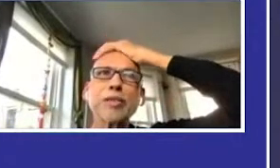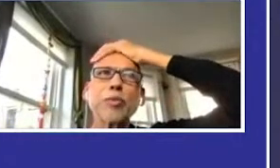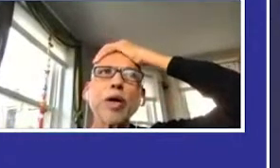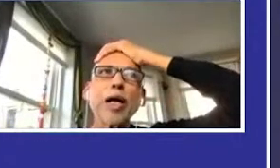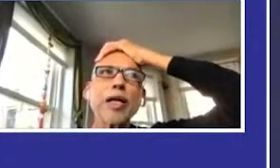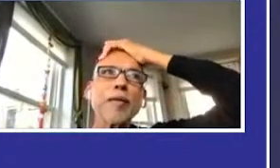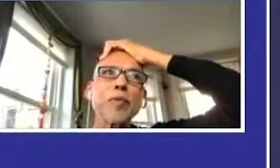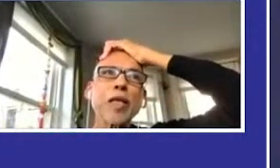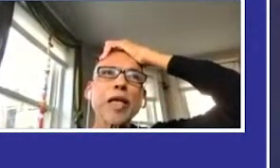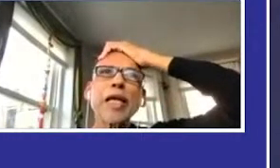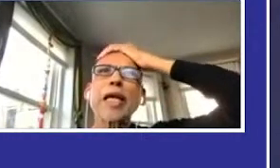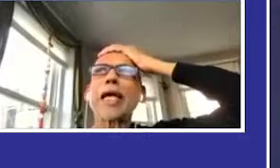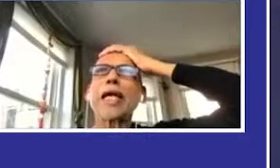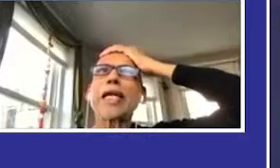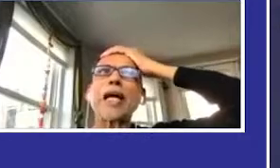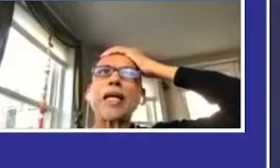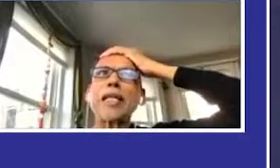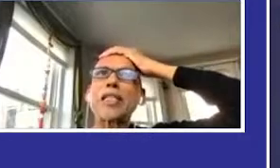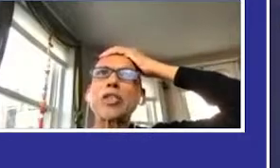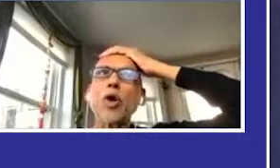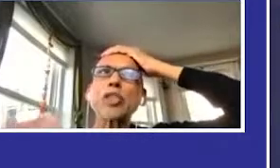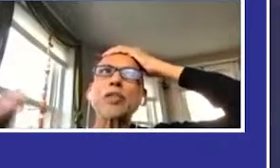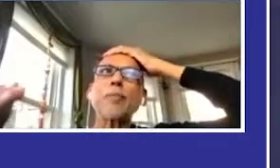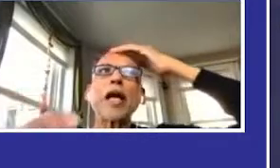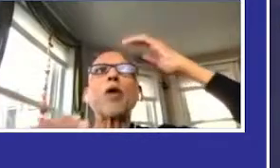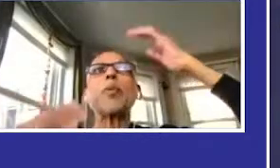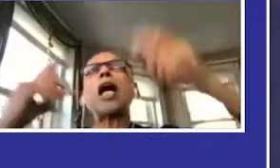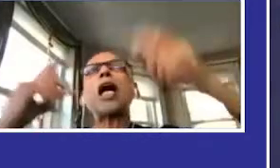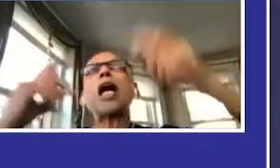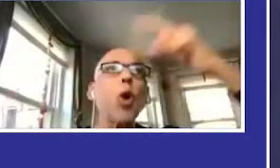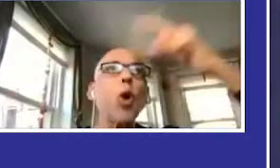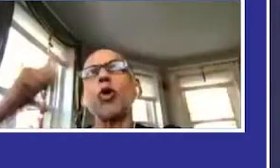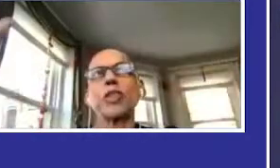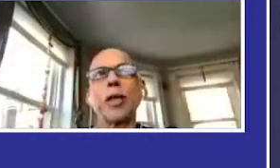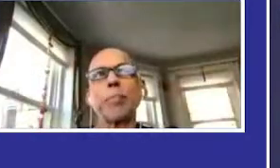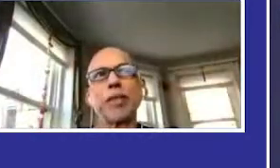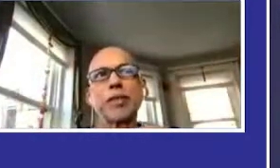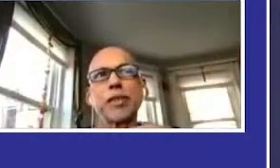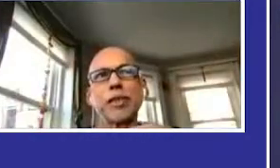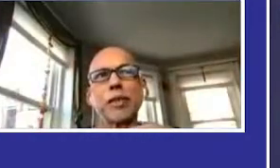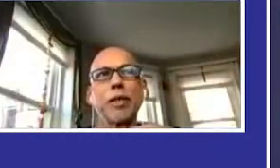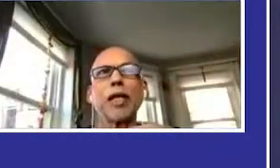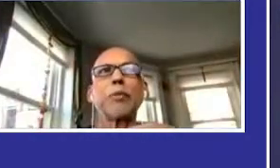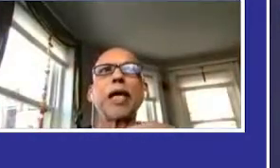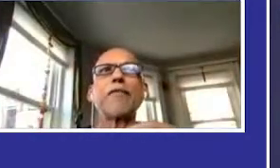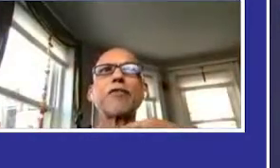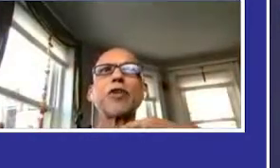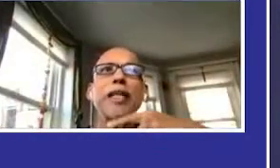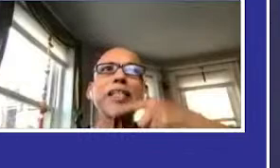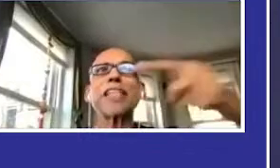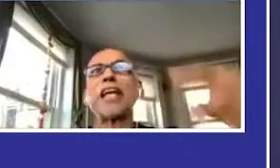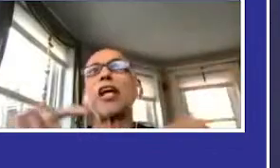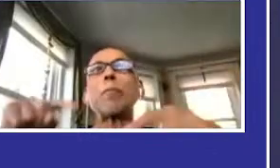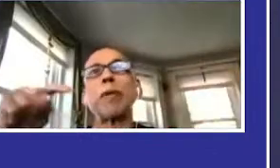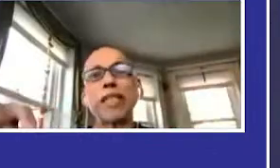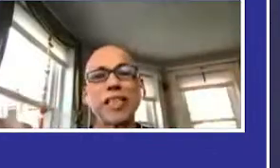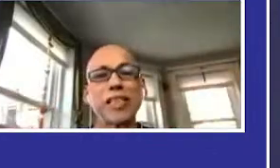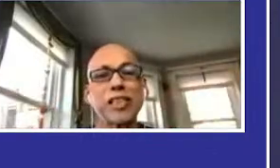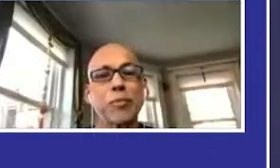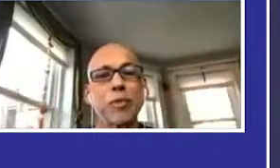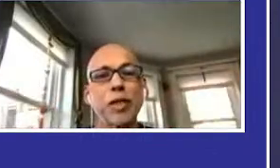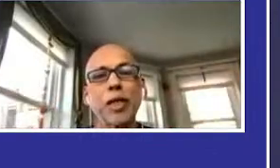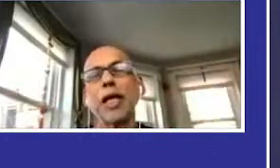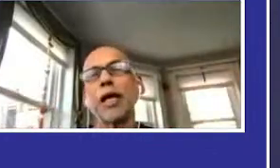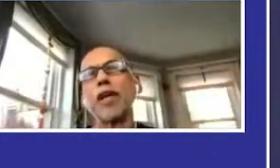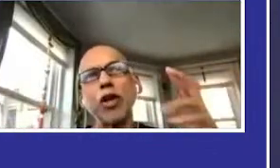his work, he talks about how we are all caught up in the system, and we have to understand our place in the